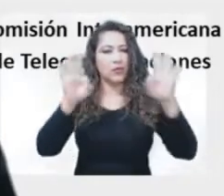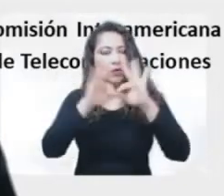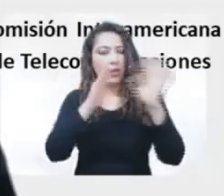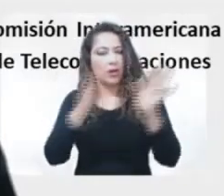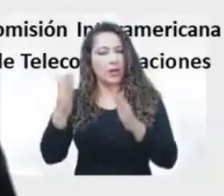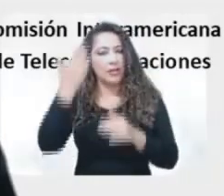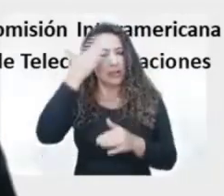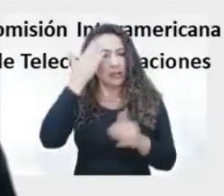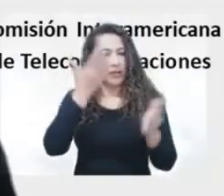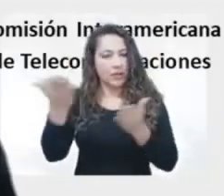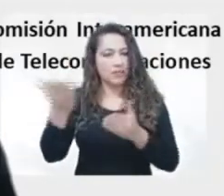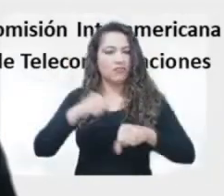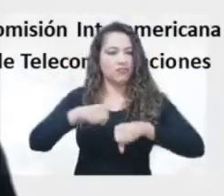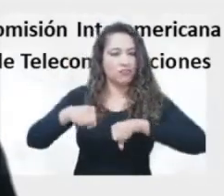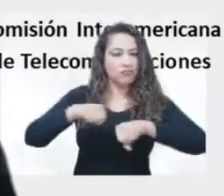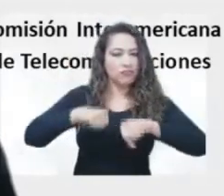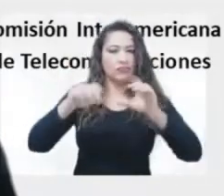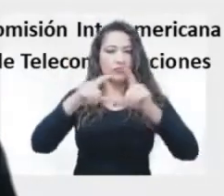also to consider